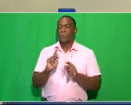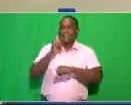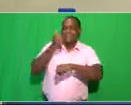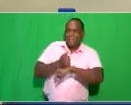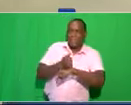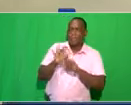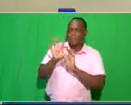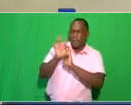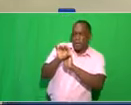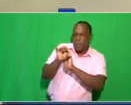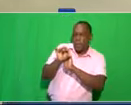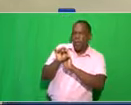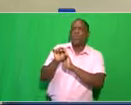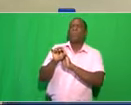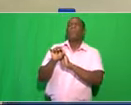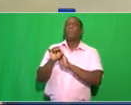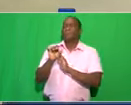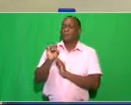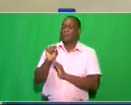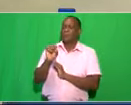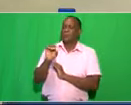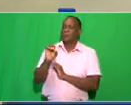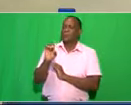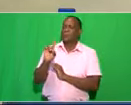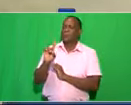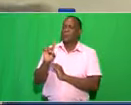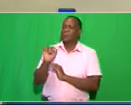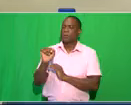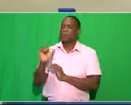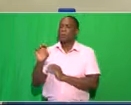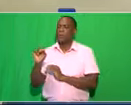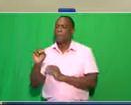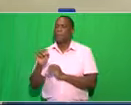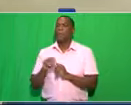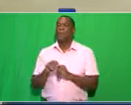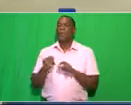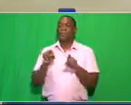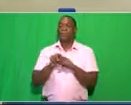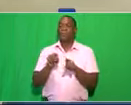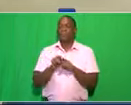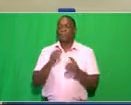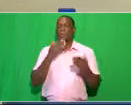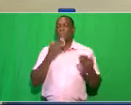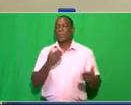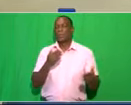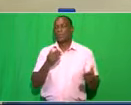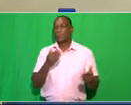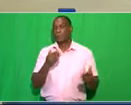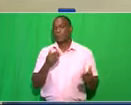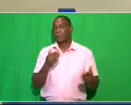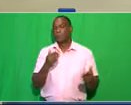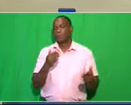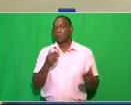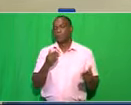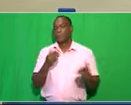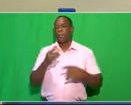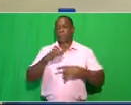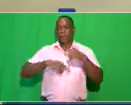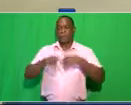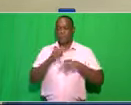soundpro.com. Thank you very much. And of course, we also want to say a special thank you to our